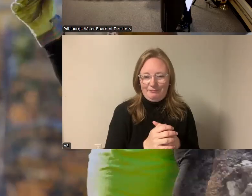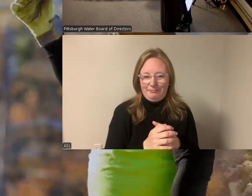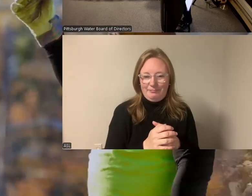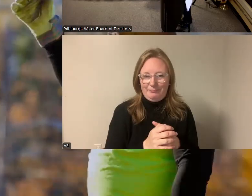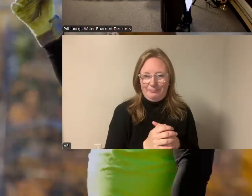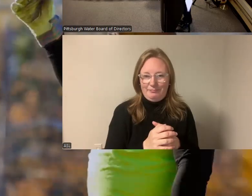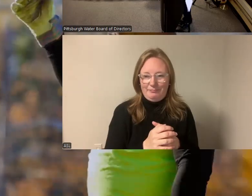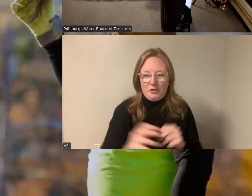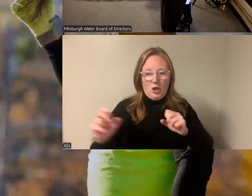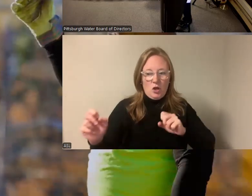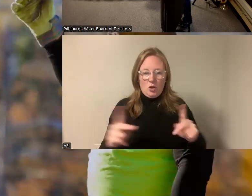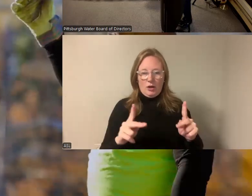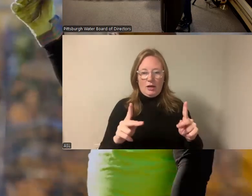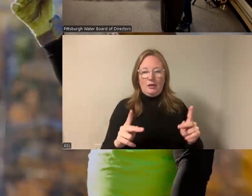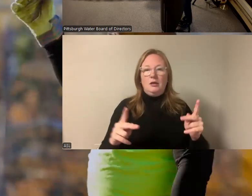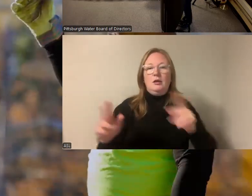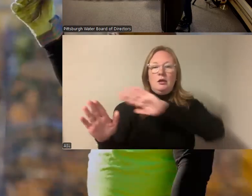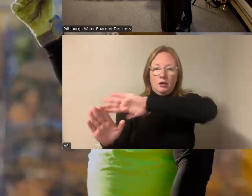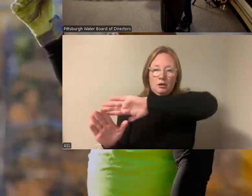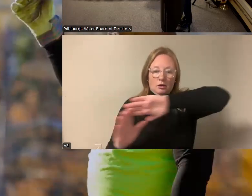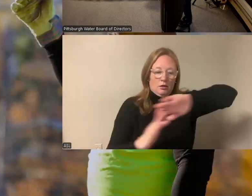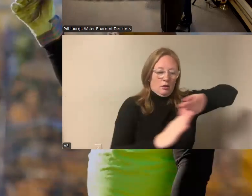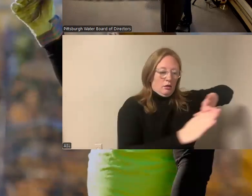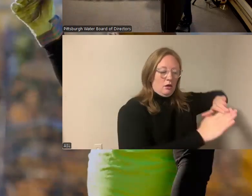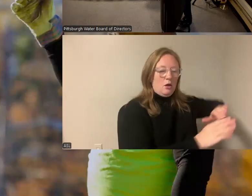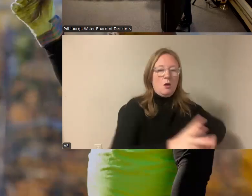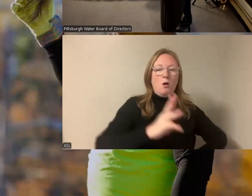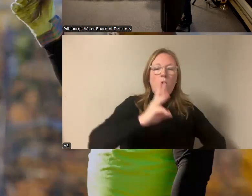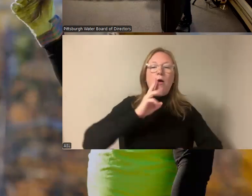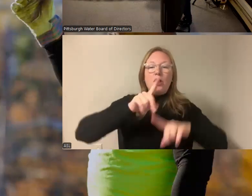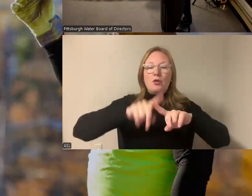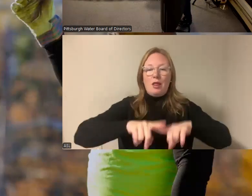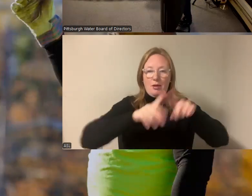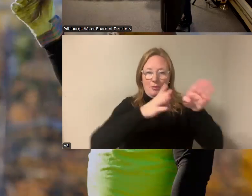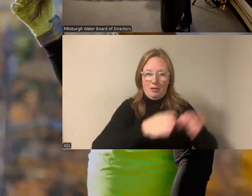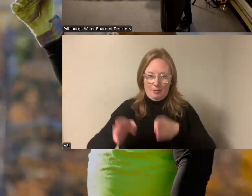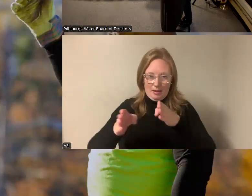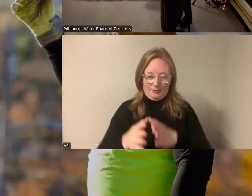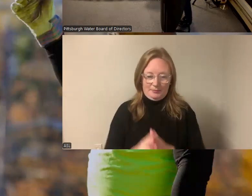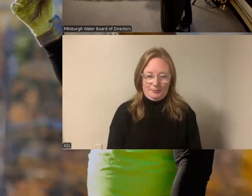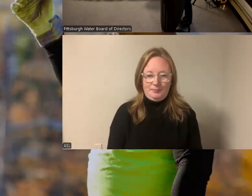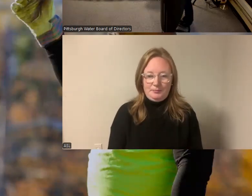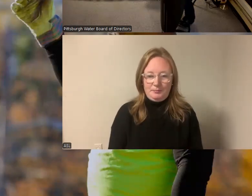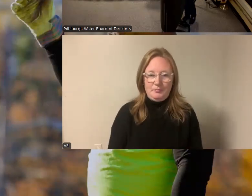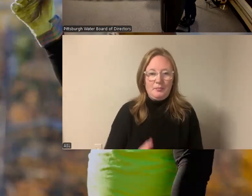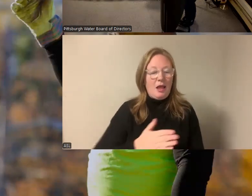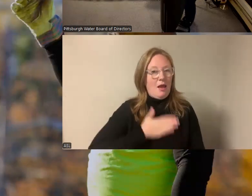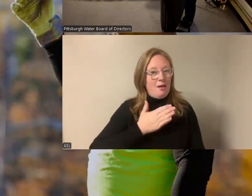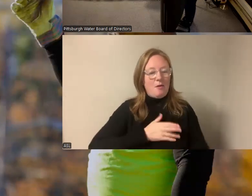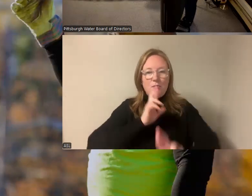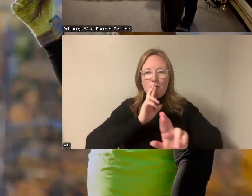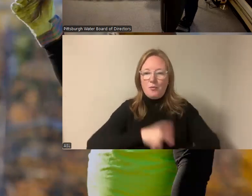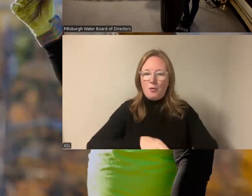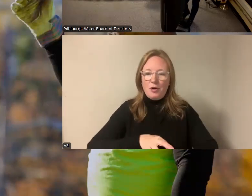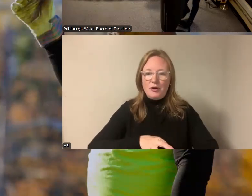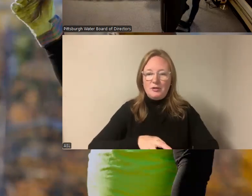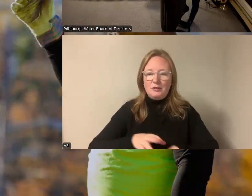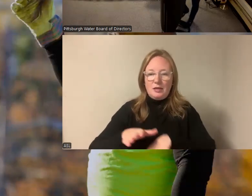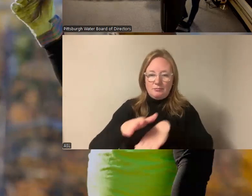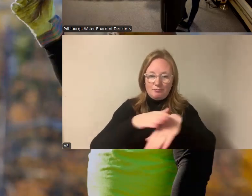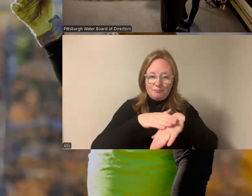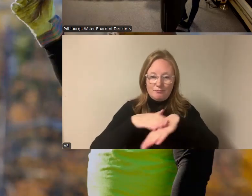All right, so moving on to the water reliability plan. I'm pleased to report that the notices